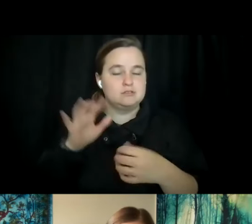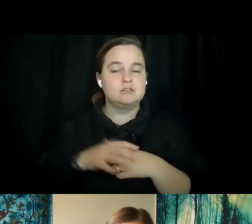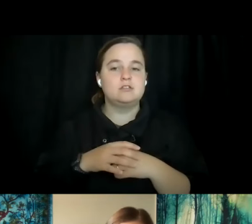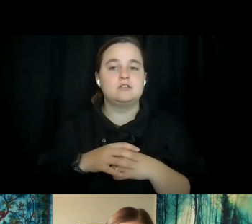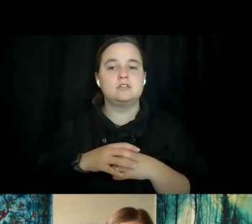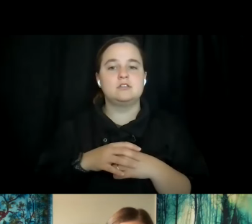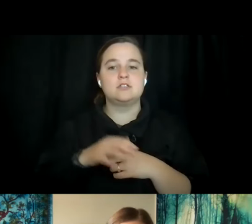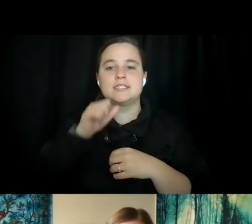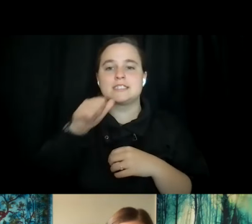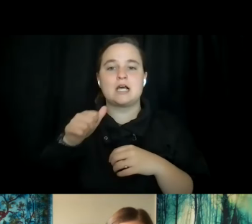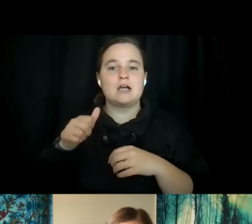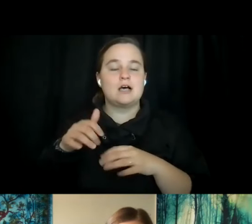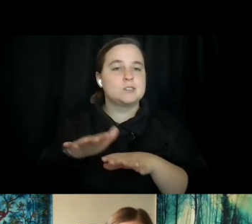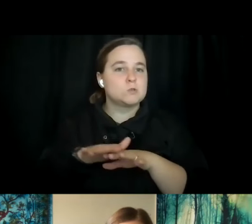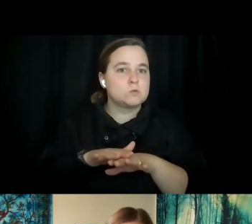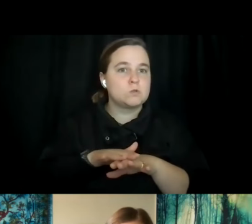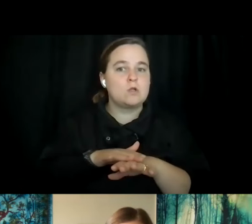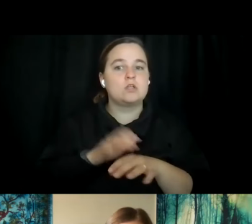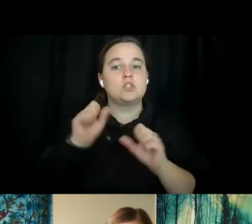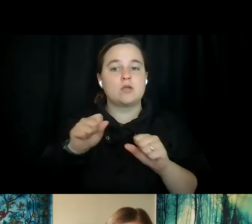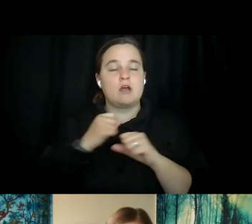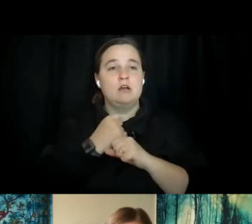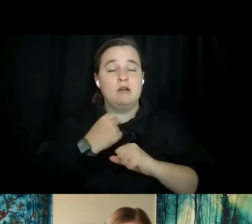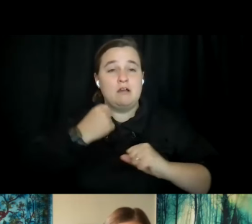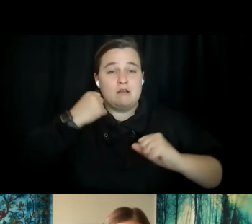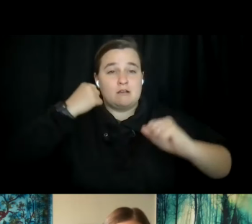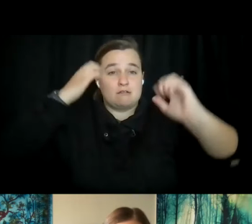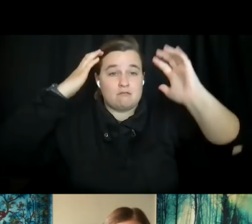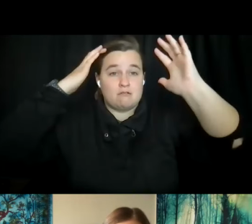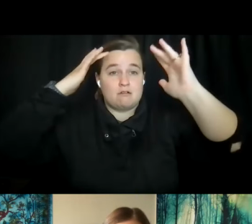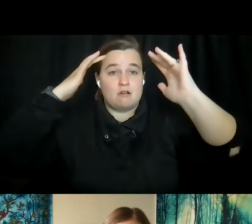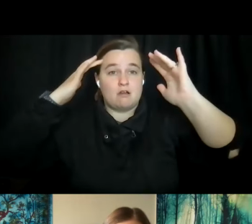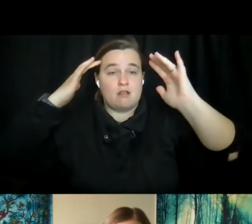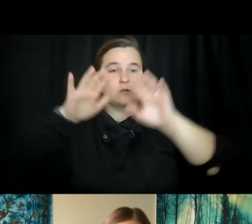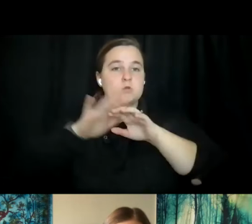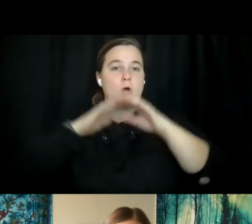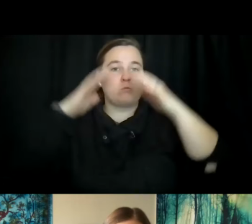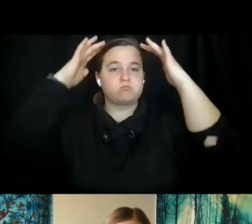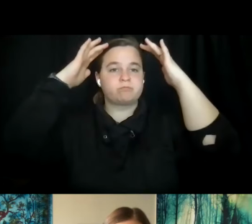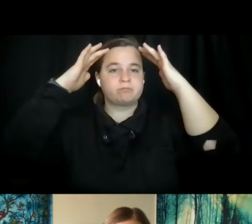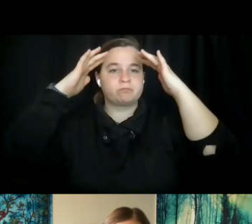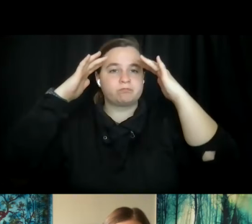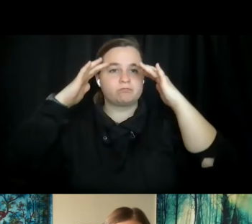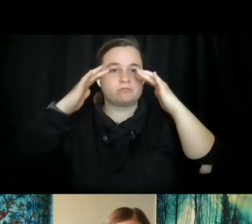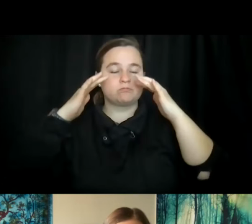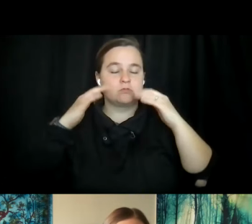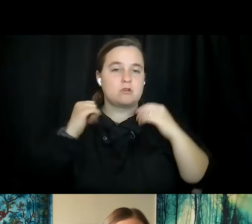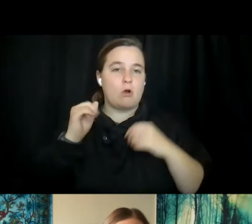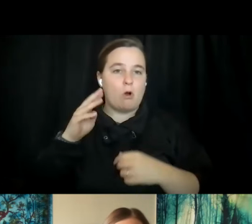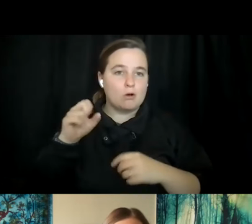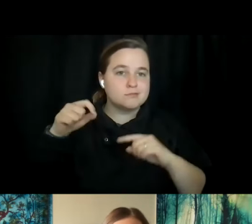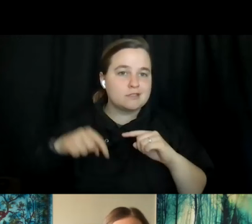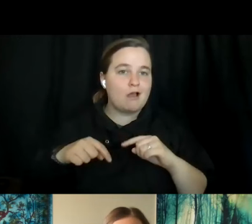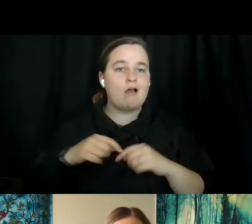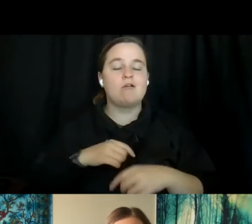the slowest release. Like you can have it be very intentionally slow. And the